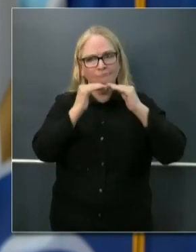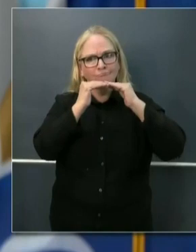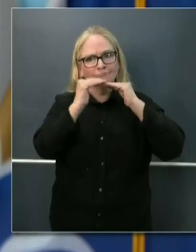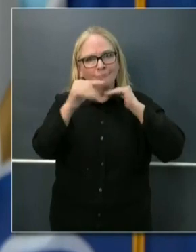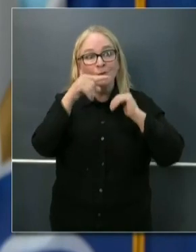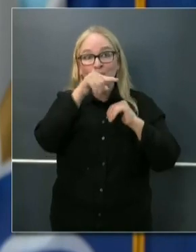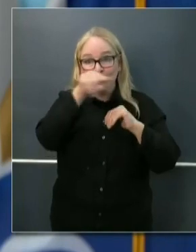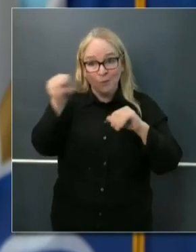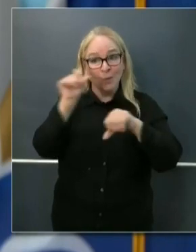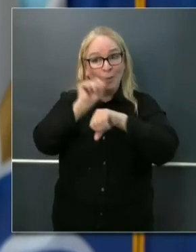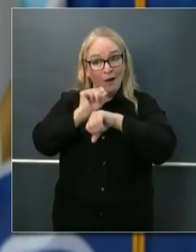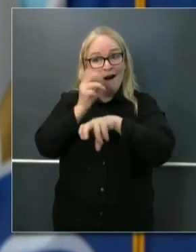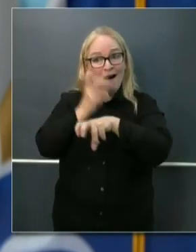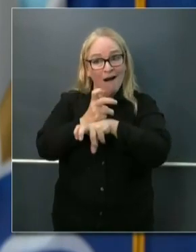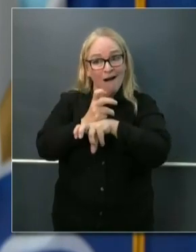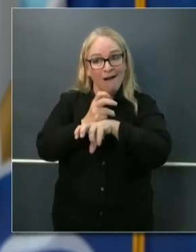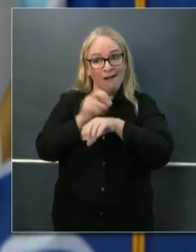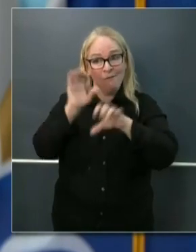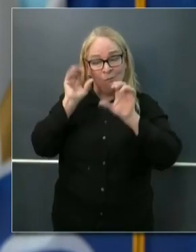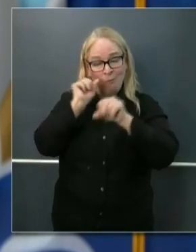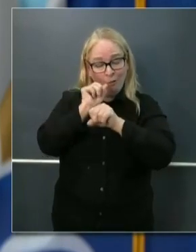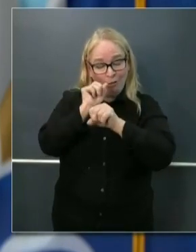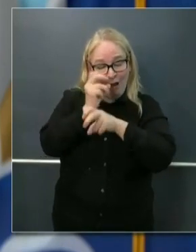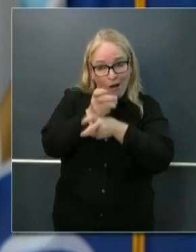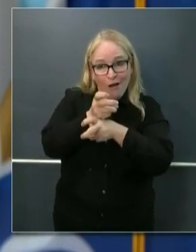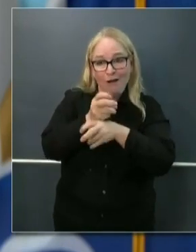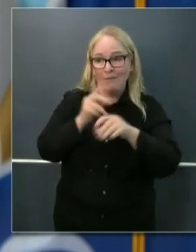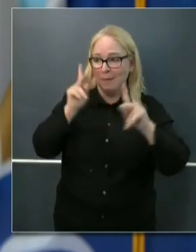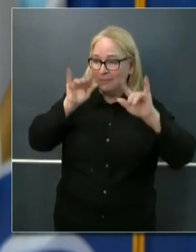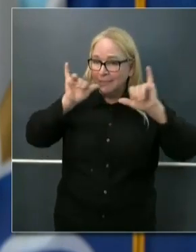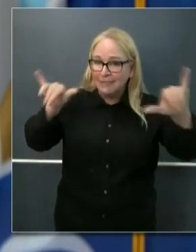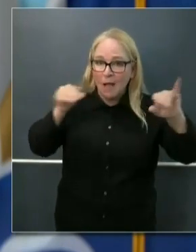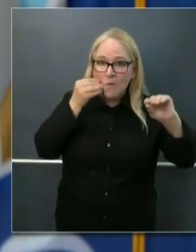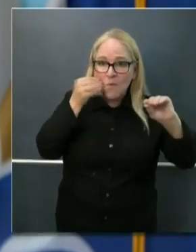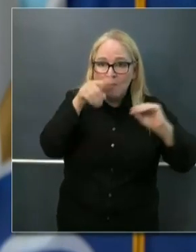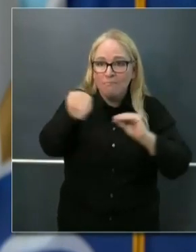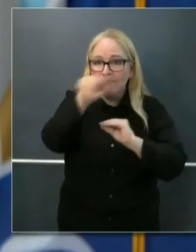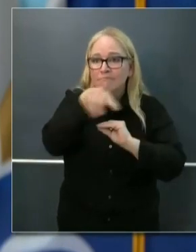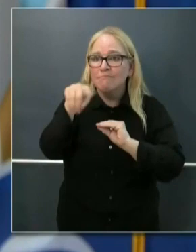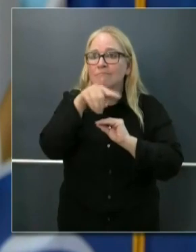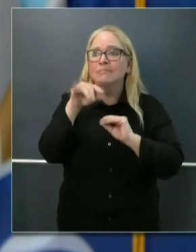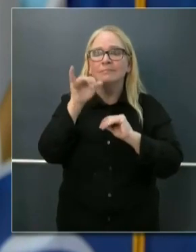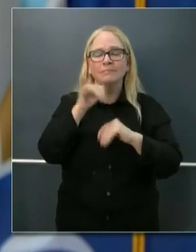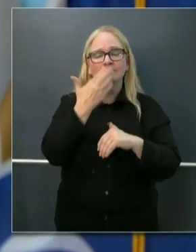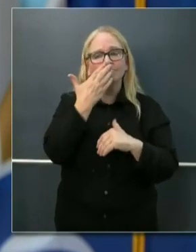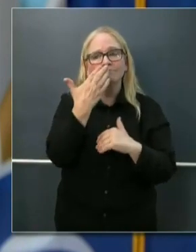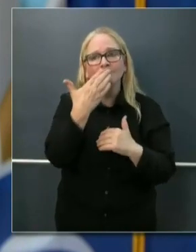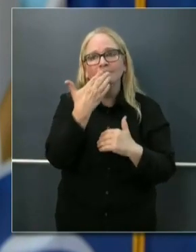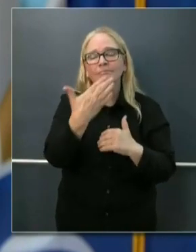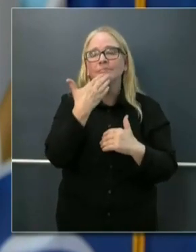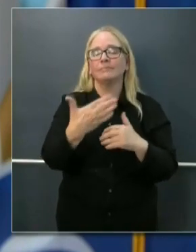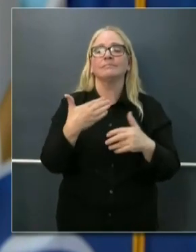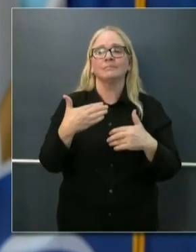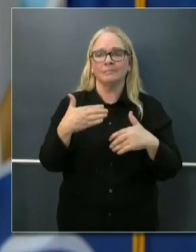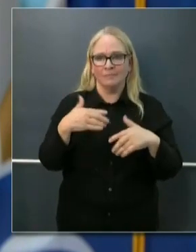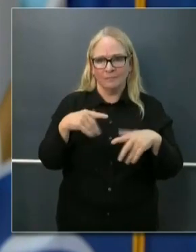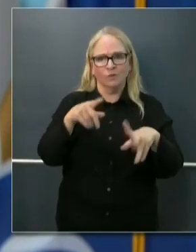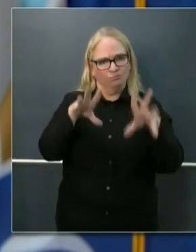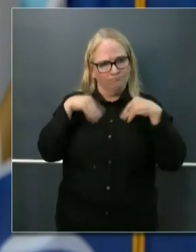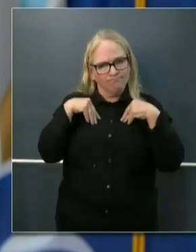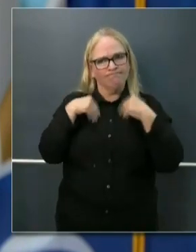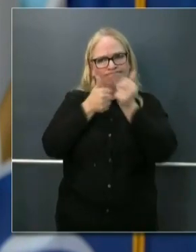your incredible work. You've practiced physical distancing. You've taken seriously the stay-at-home orders. I